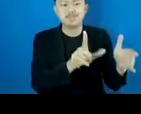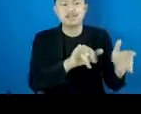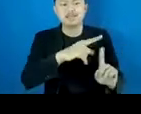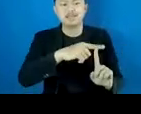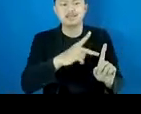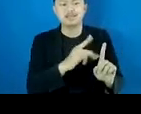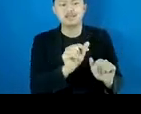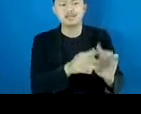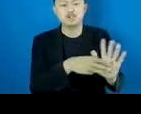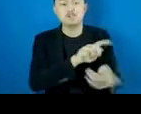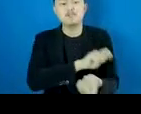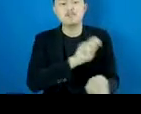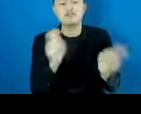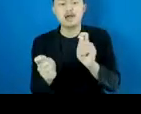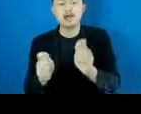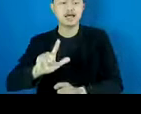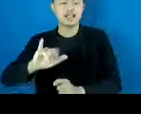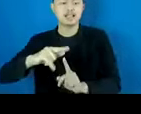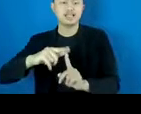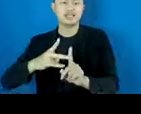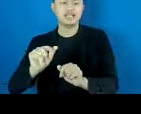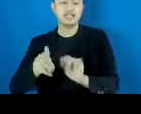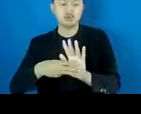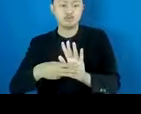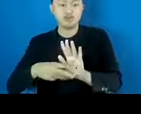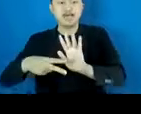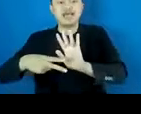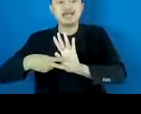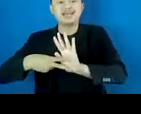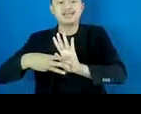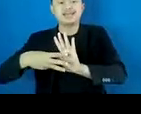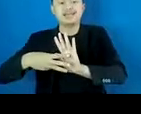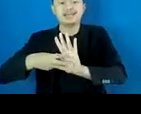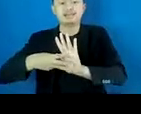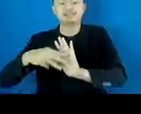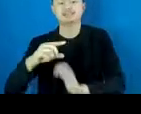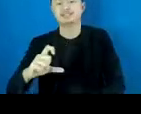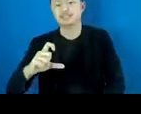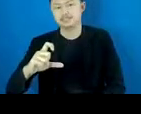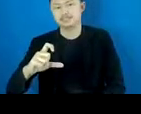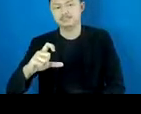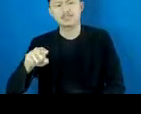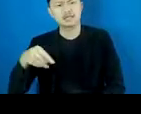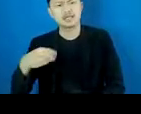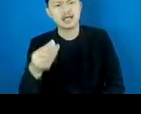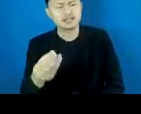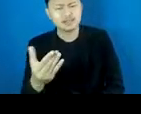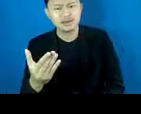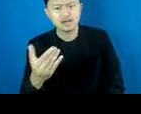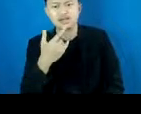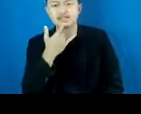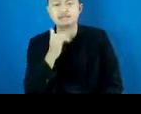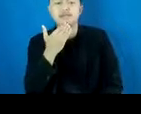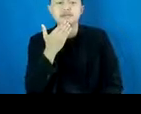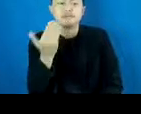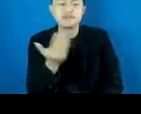or NCM, which is lithium nickel manganese cobalt subchemistry, which provides a relatively better